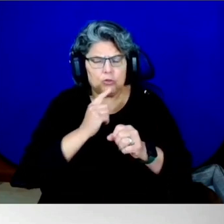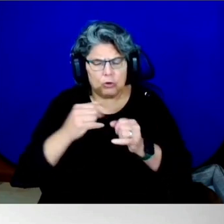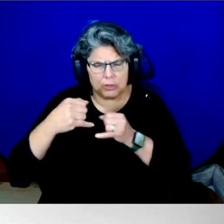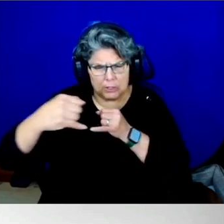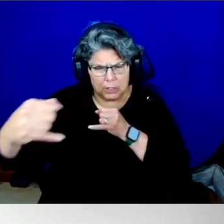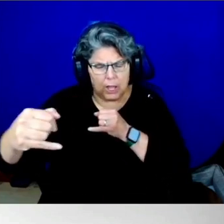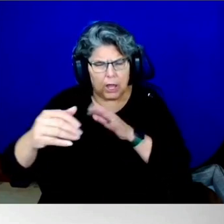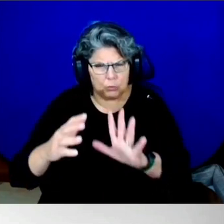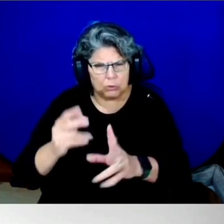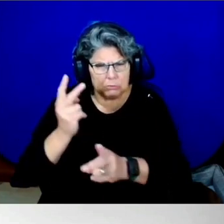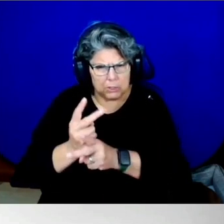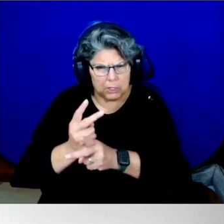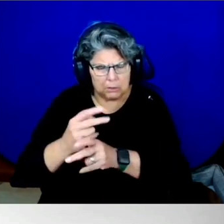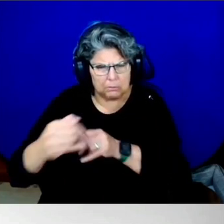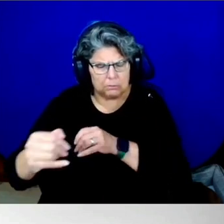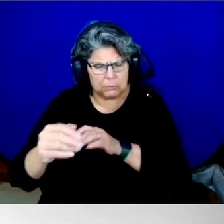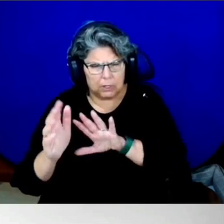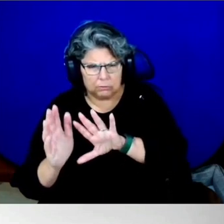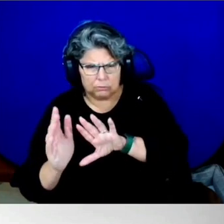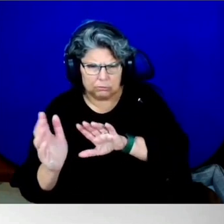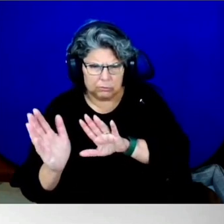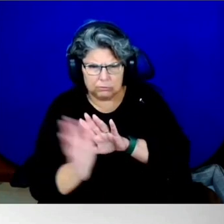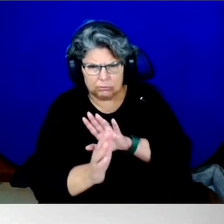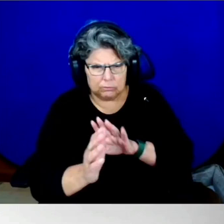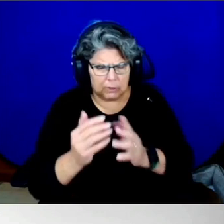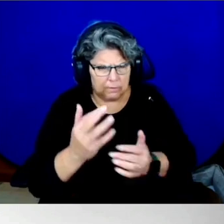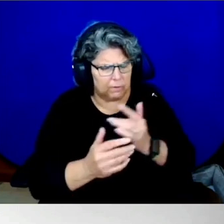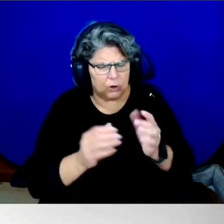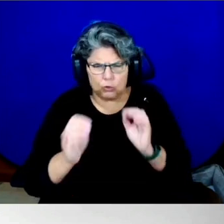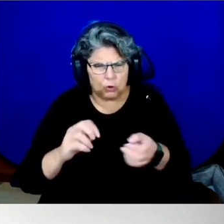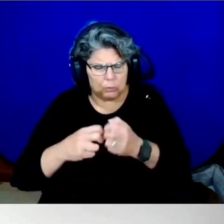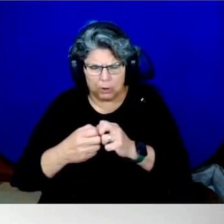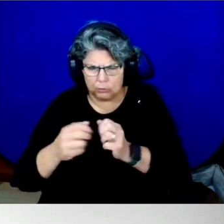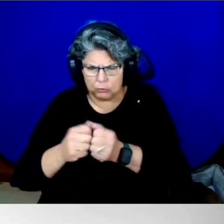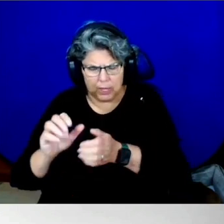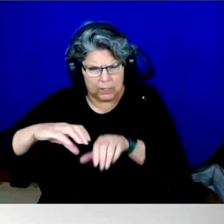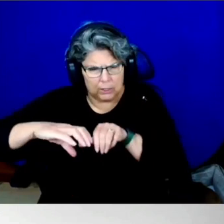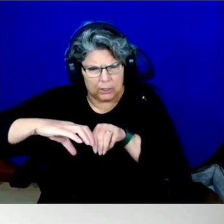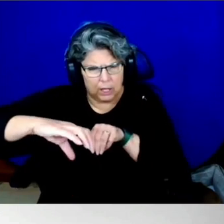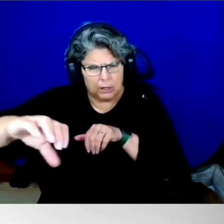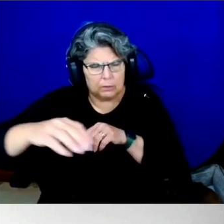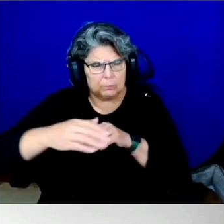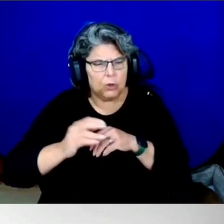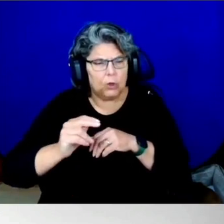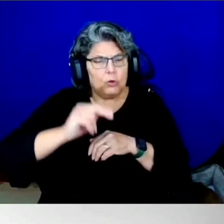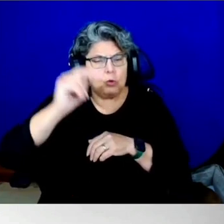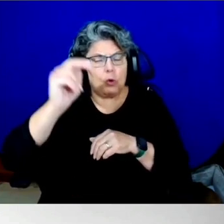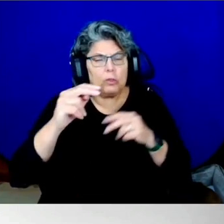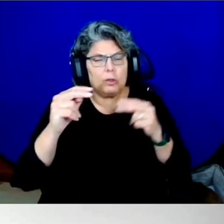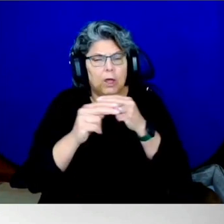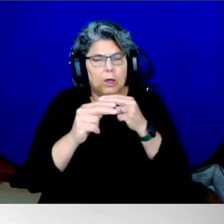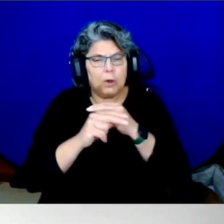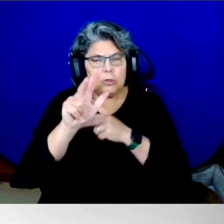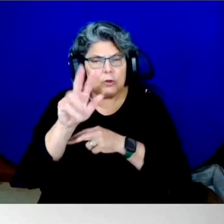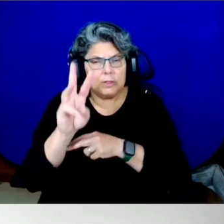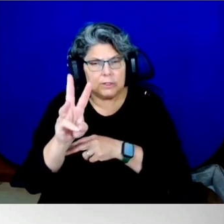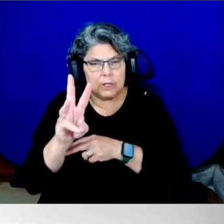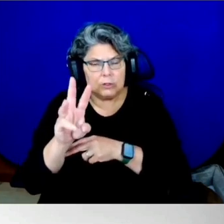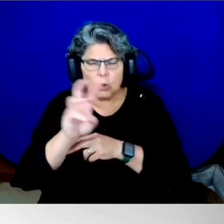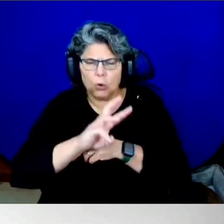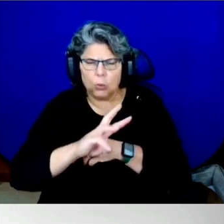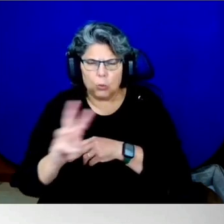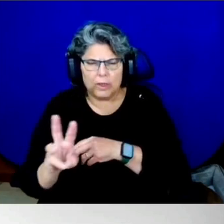and maintains its current location and doesn't have any problems. Going up here north of Highway 36, west of Paynes Creek, there is some